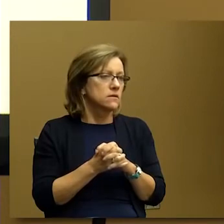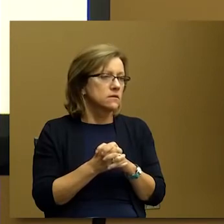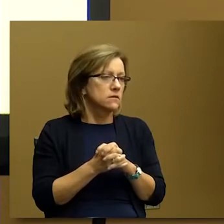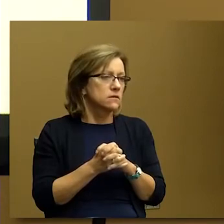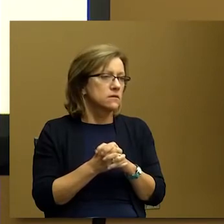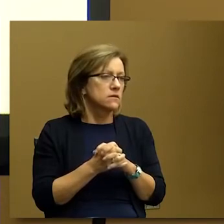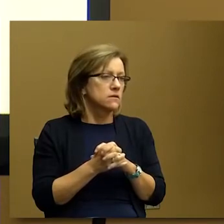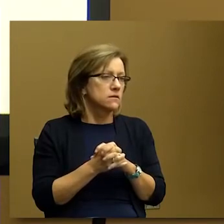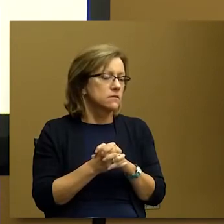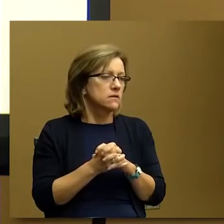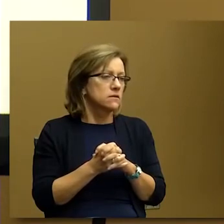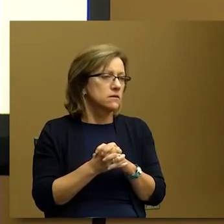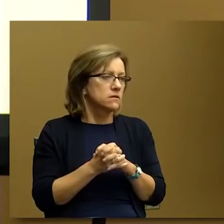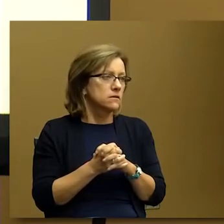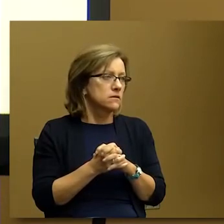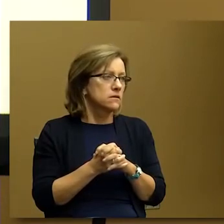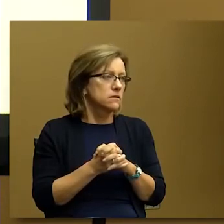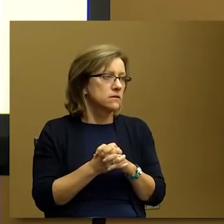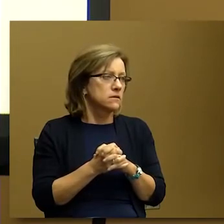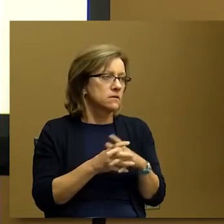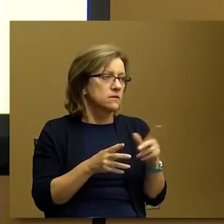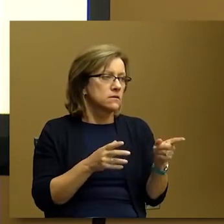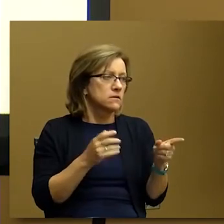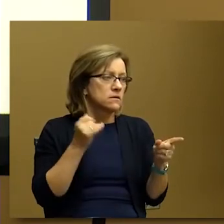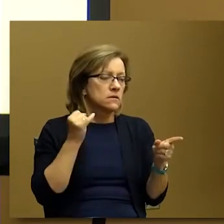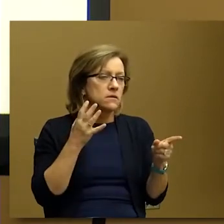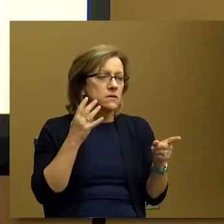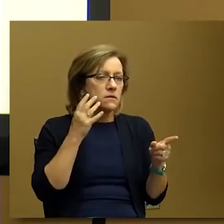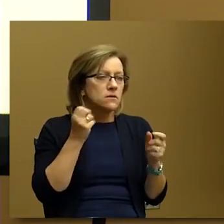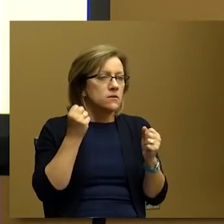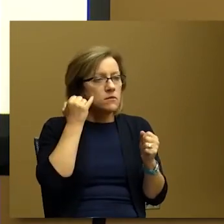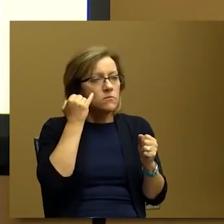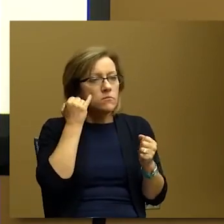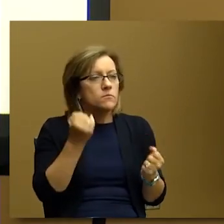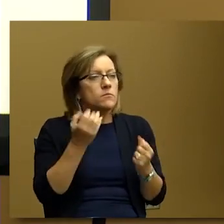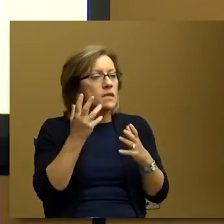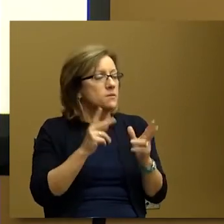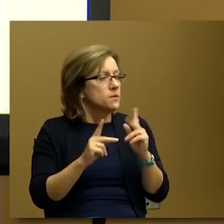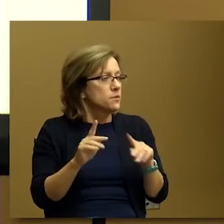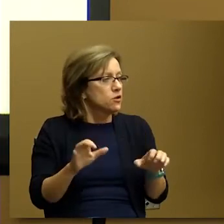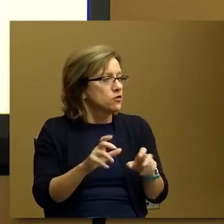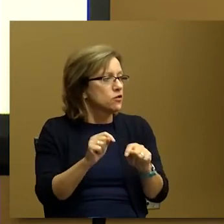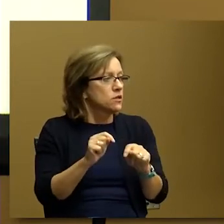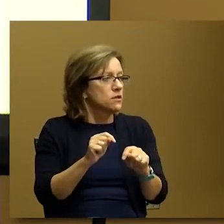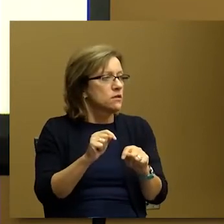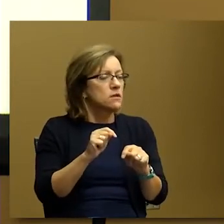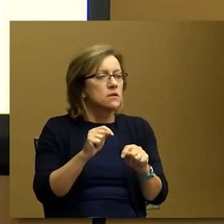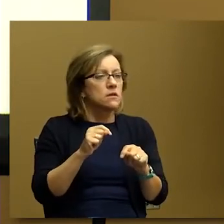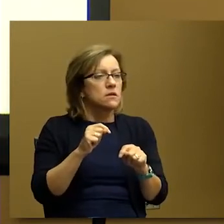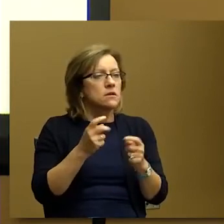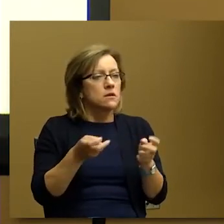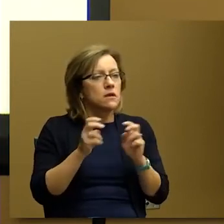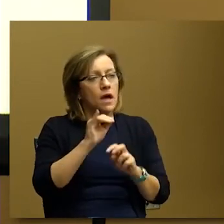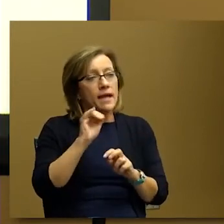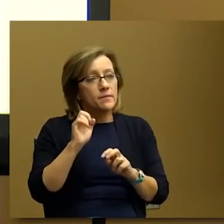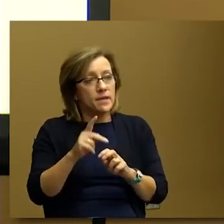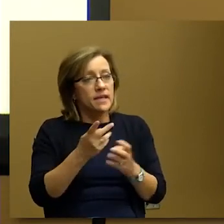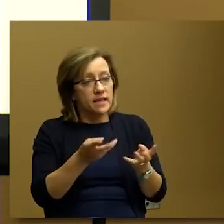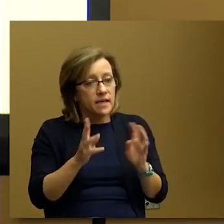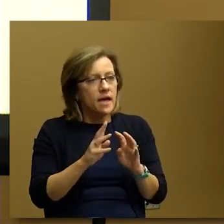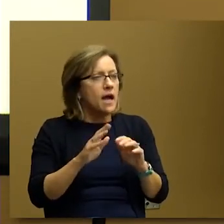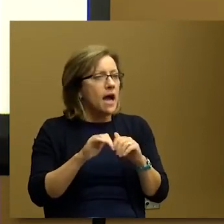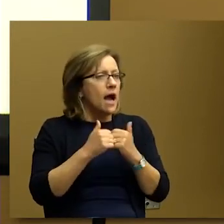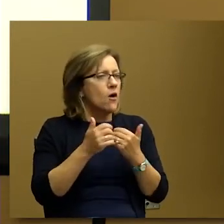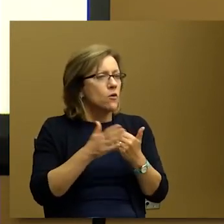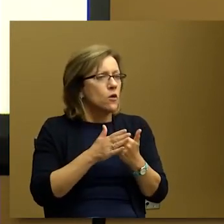where I need to go next. Yes, ma'am. If multiple people are doing this, say like in EI or in an IEP, how close together time-wise, I